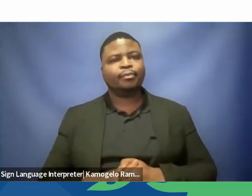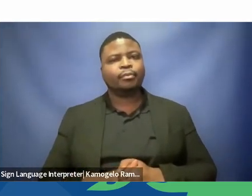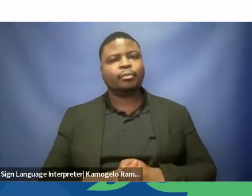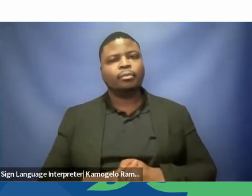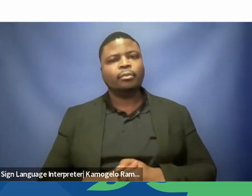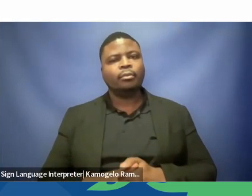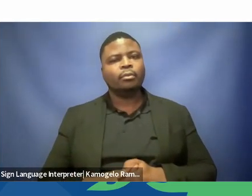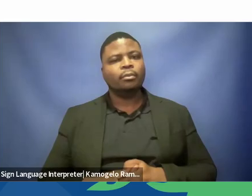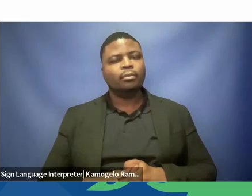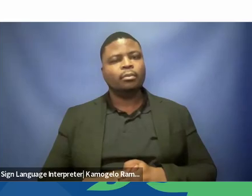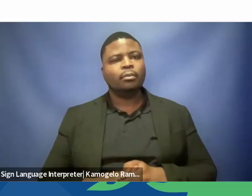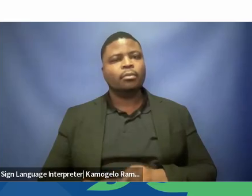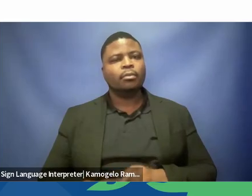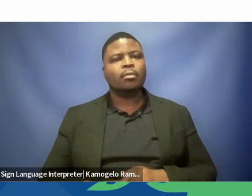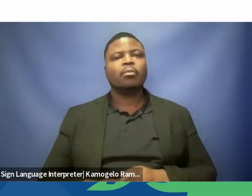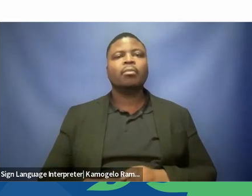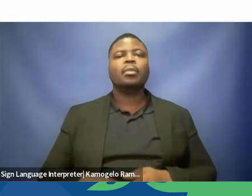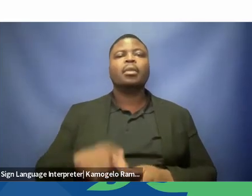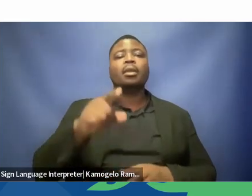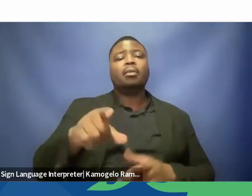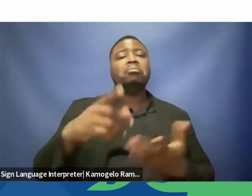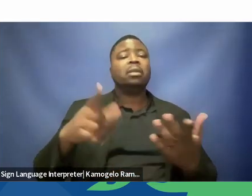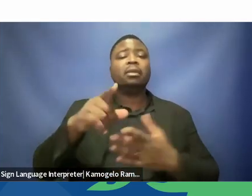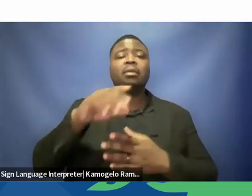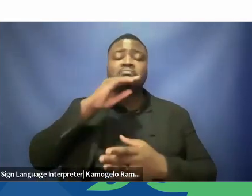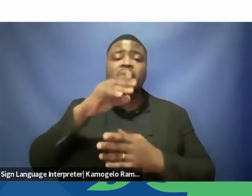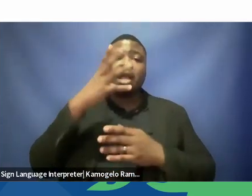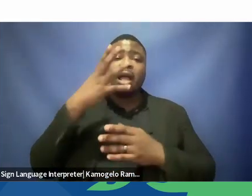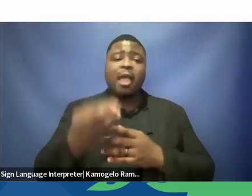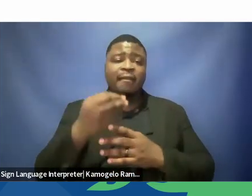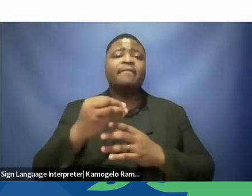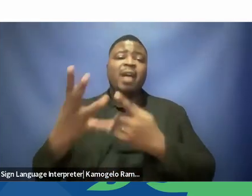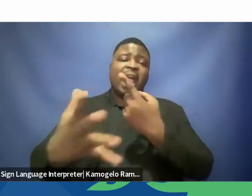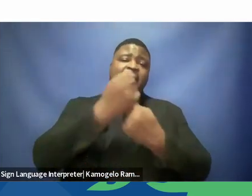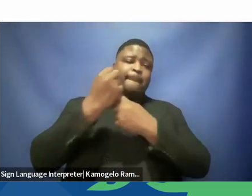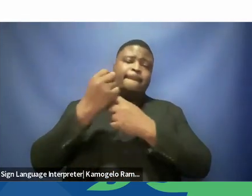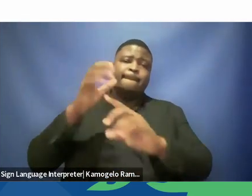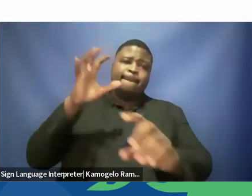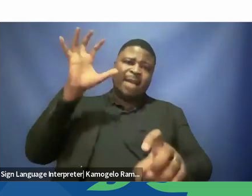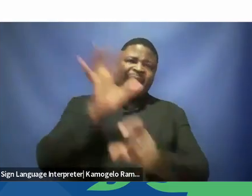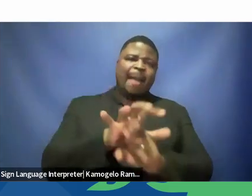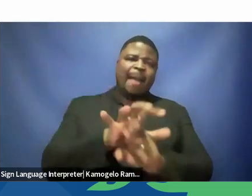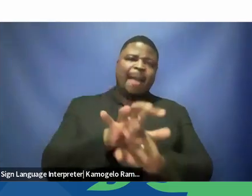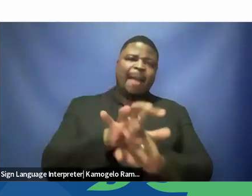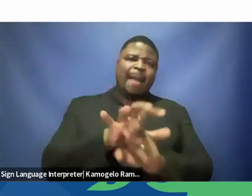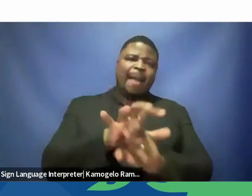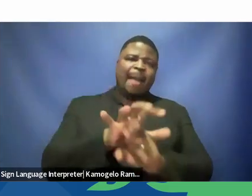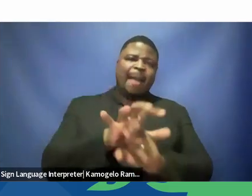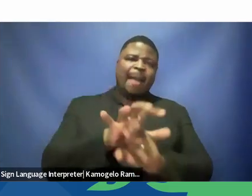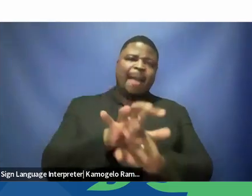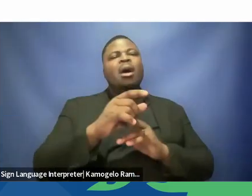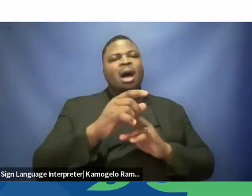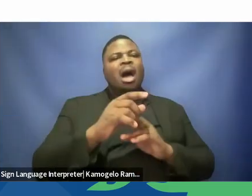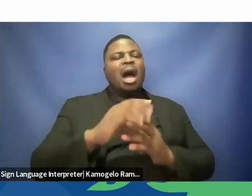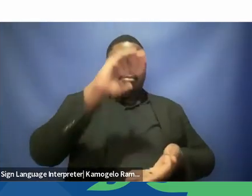We'll have Andrew that's going to speak about the harm reduction guidelines, but just want to touch on this. This is the framework that we use. It was the strongest at